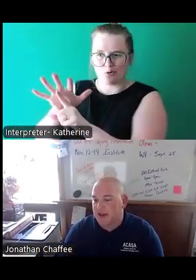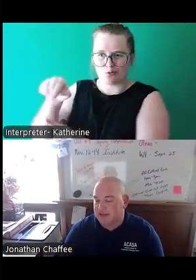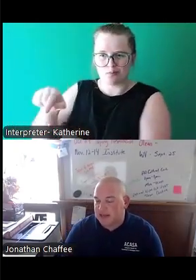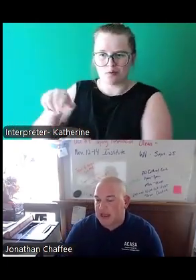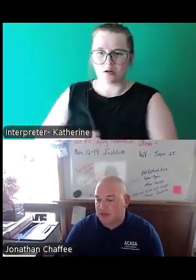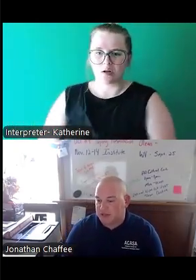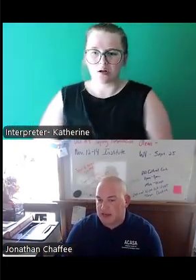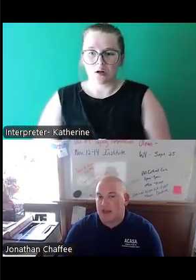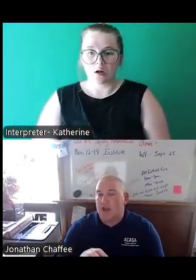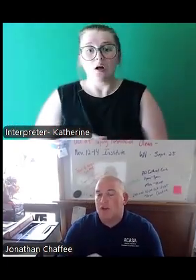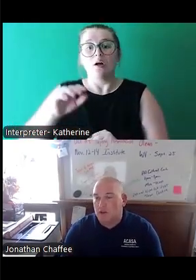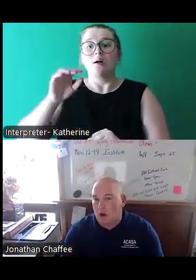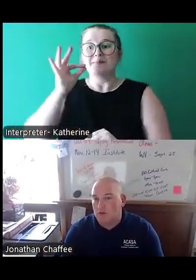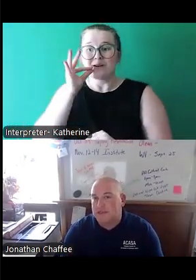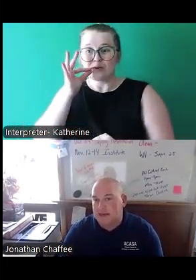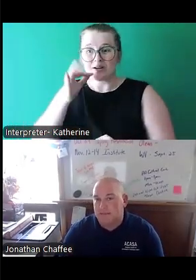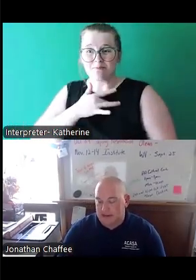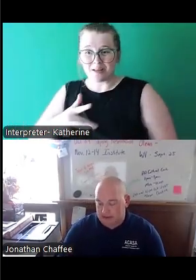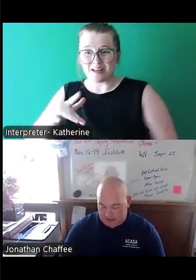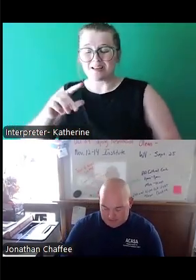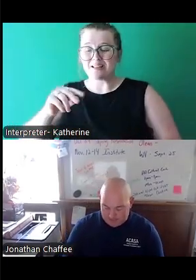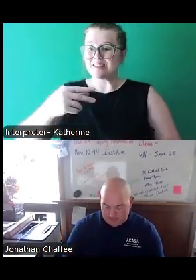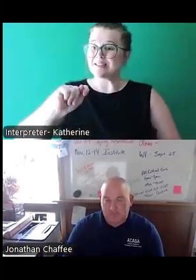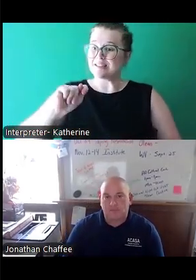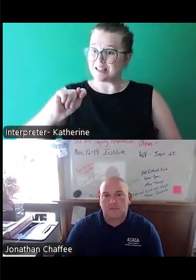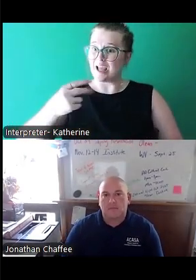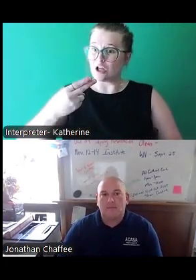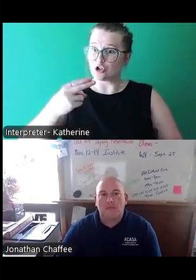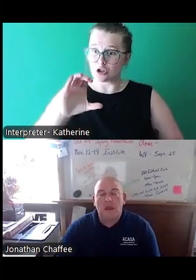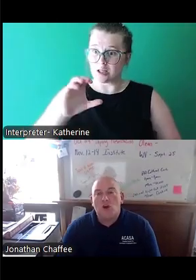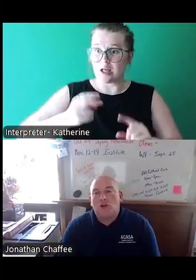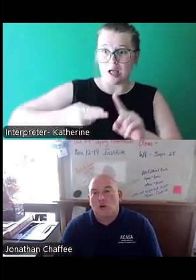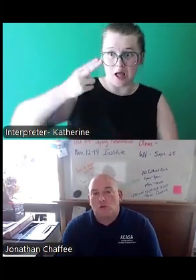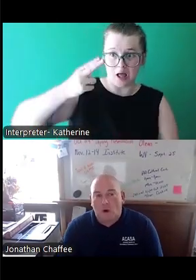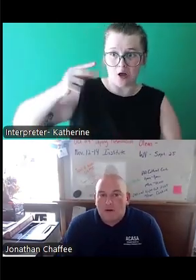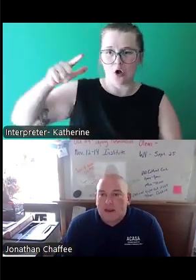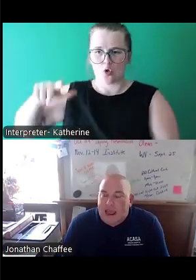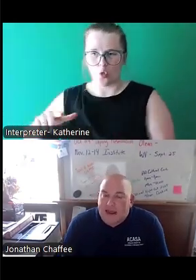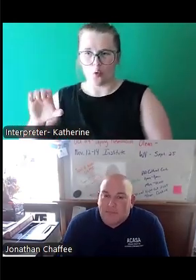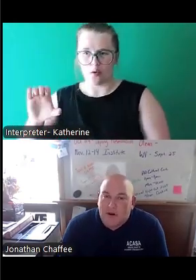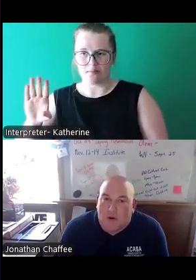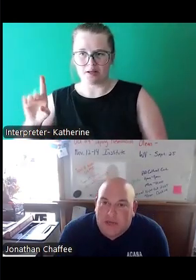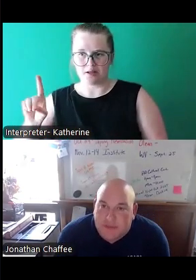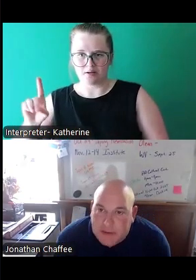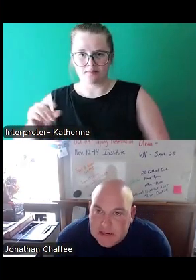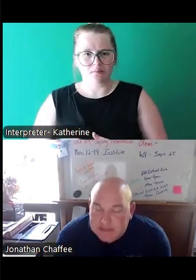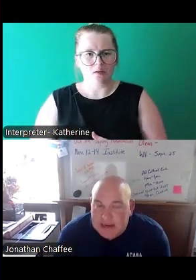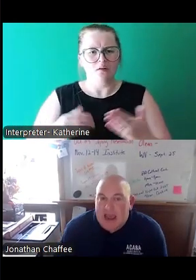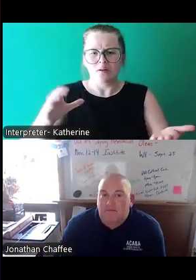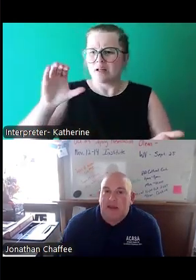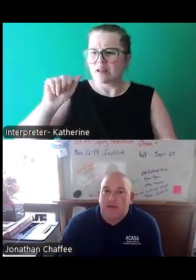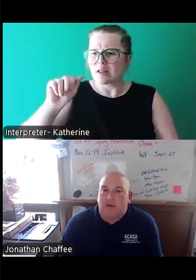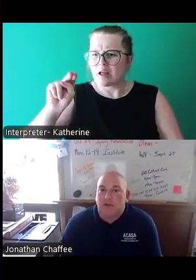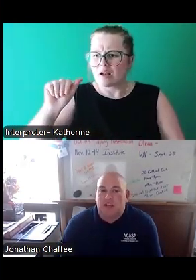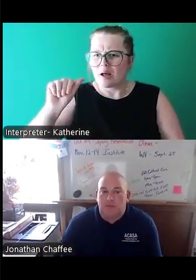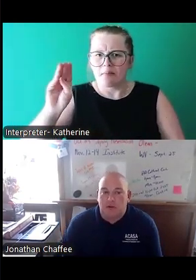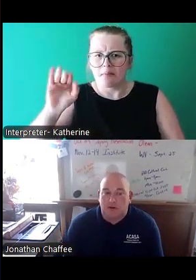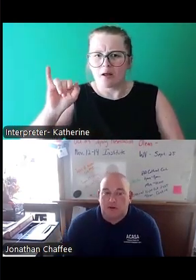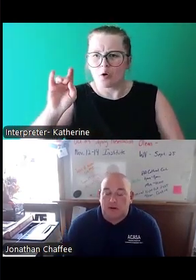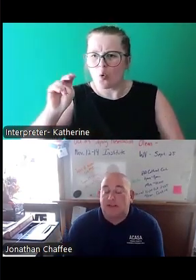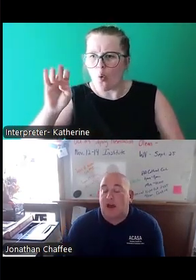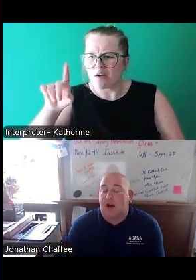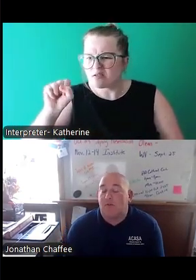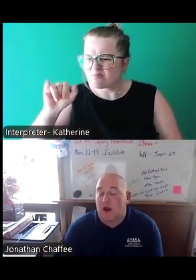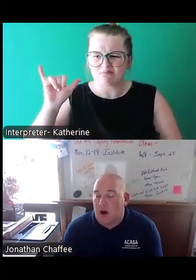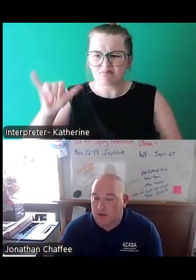has THC, low CBD. So what are cannabinoids? Because I have people in the